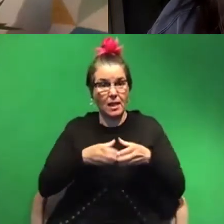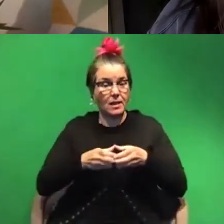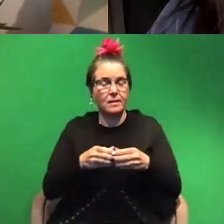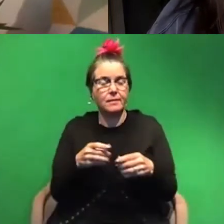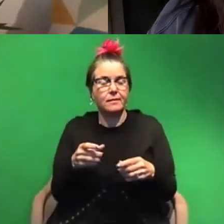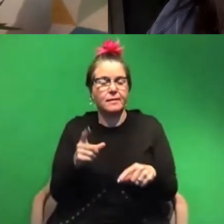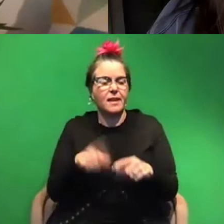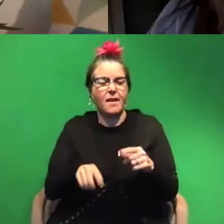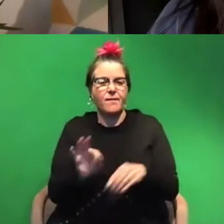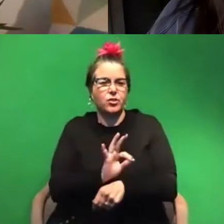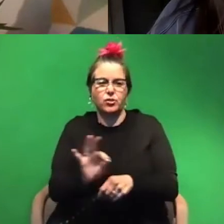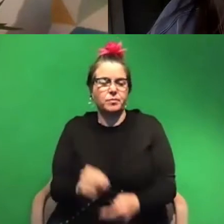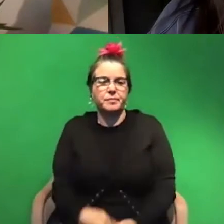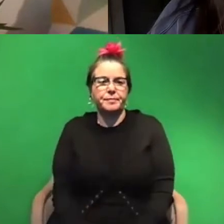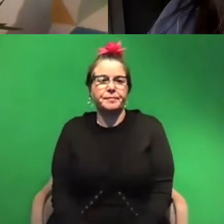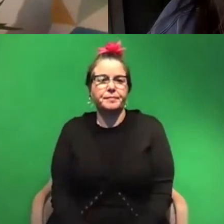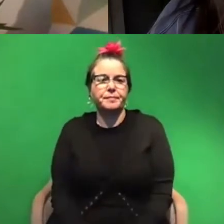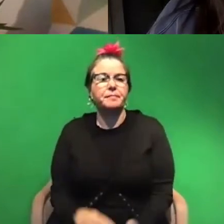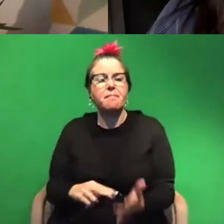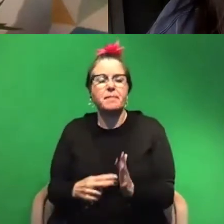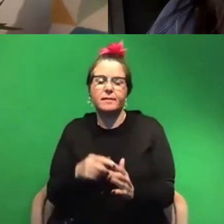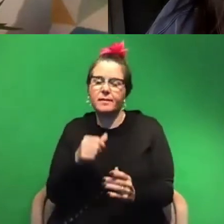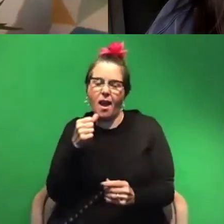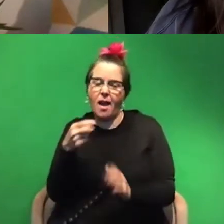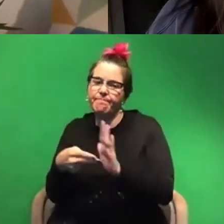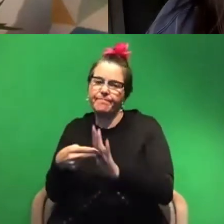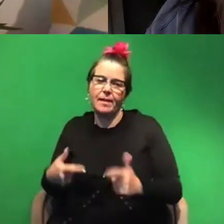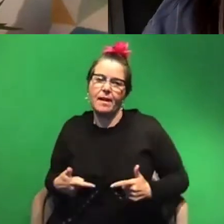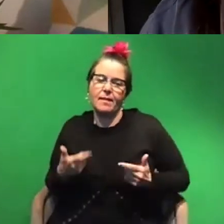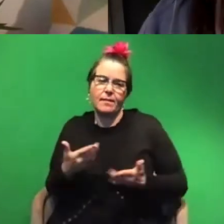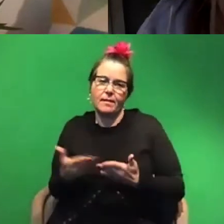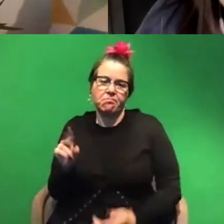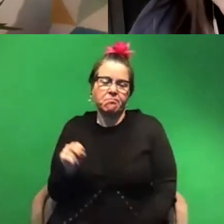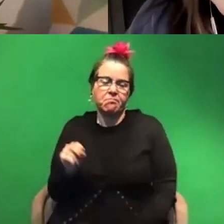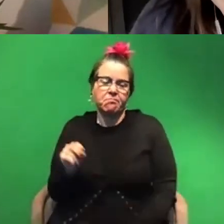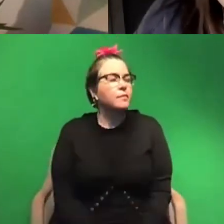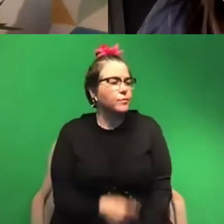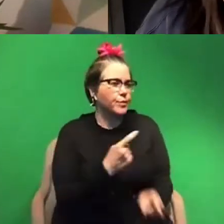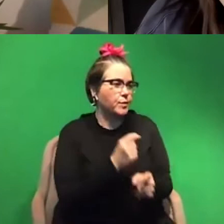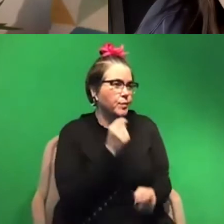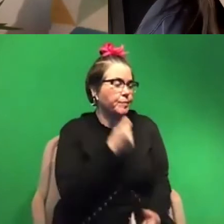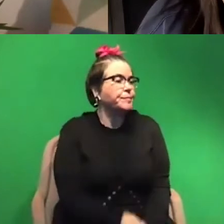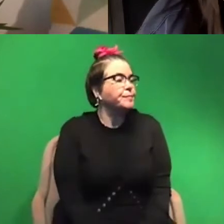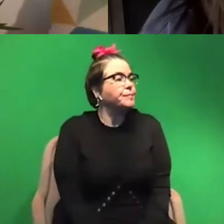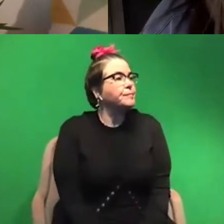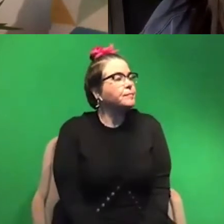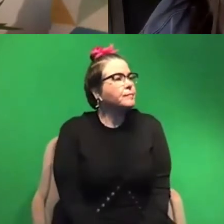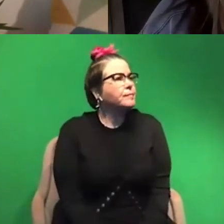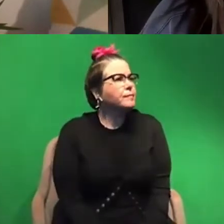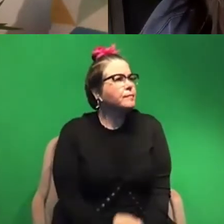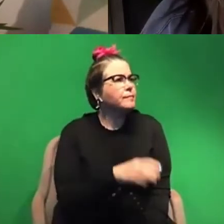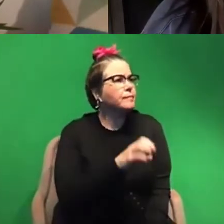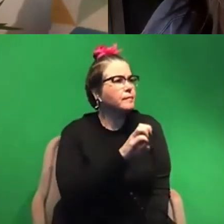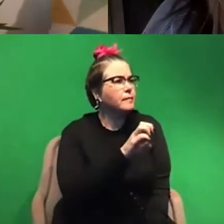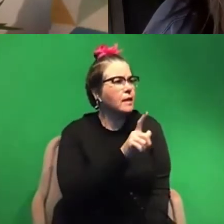function. And so for that reason, wouldn't be considered a living organism. Right. Cool. Let's see. So Elena would